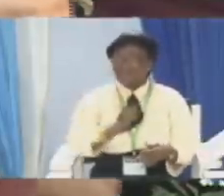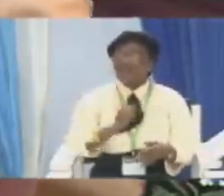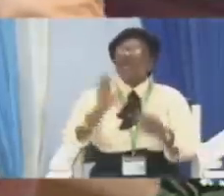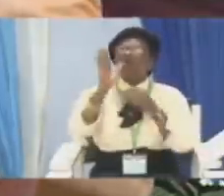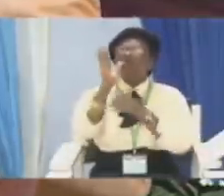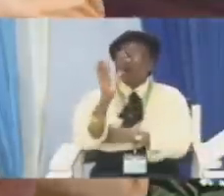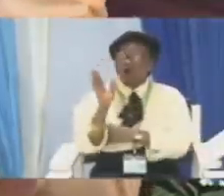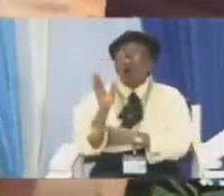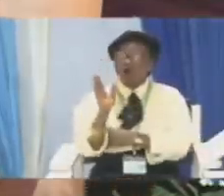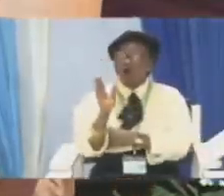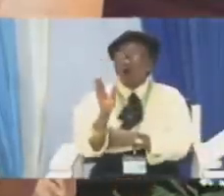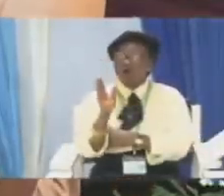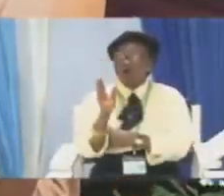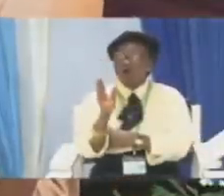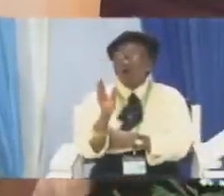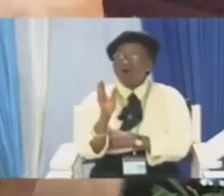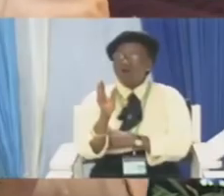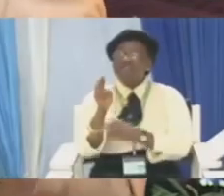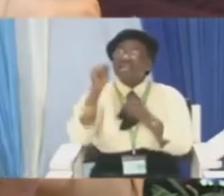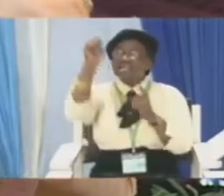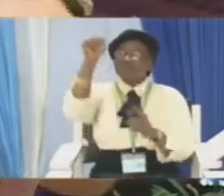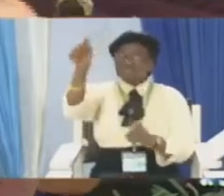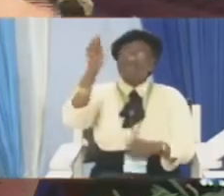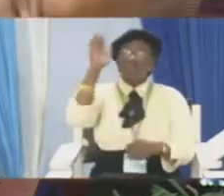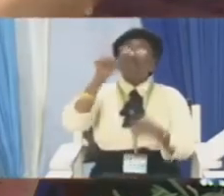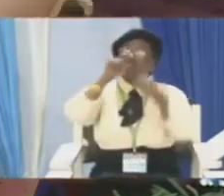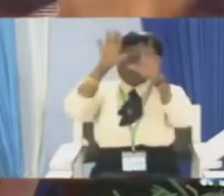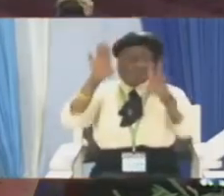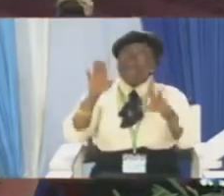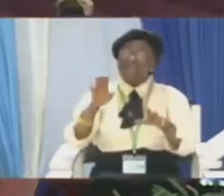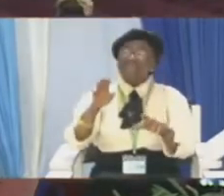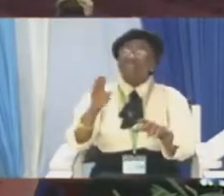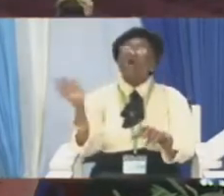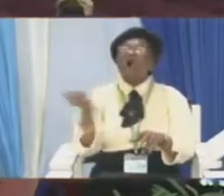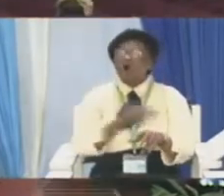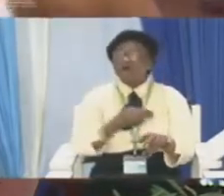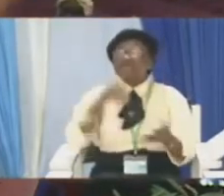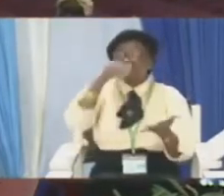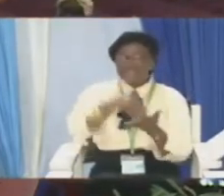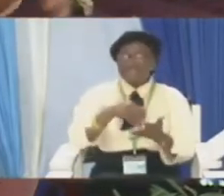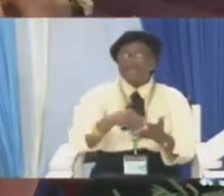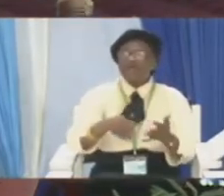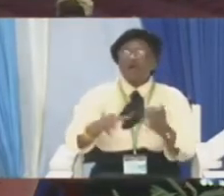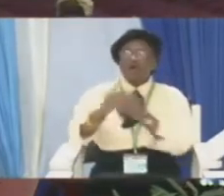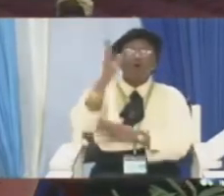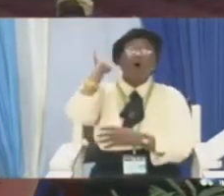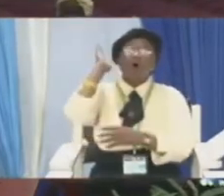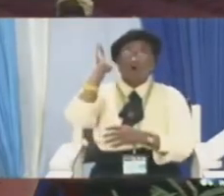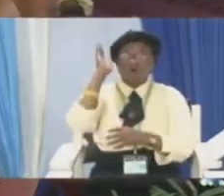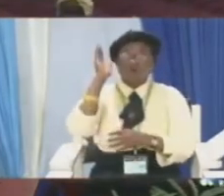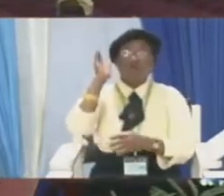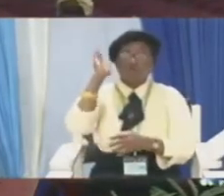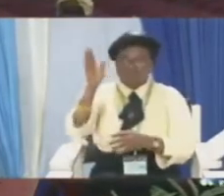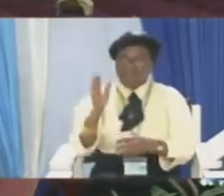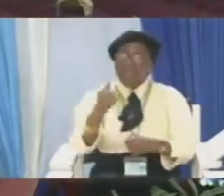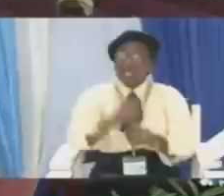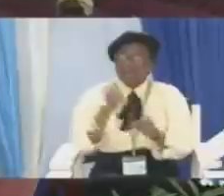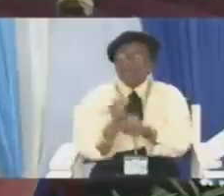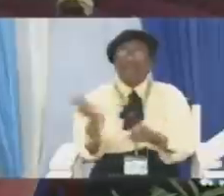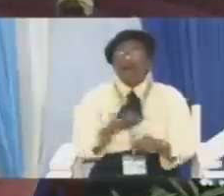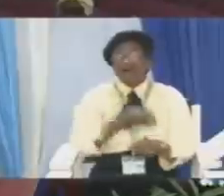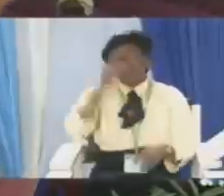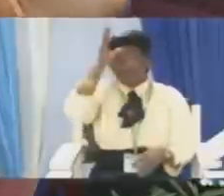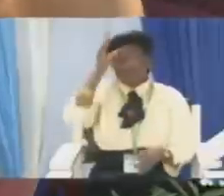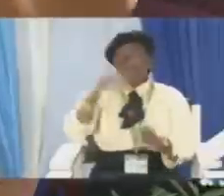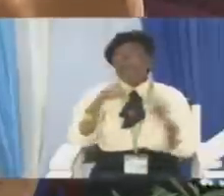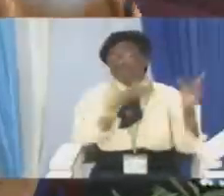God is set to bless us again tonight. God has anointed our daddy in the Lord to pray for us and to bless us again tonight. But